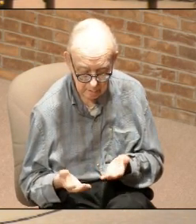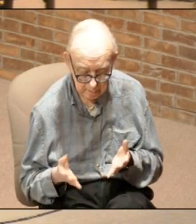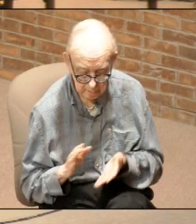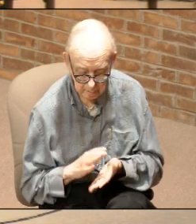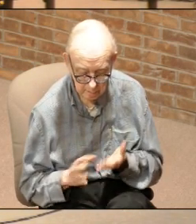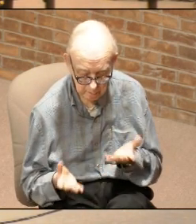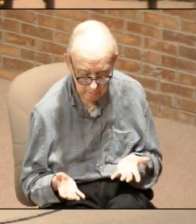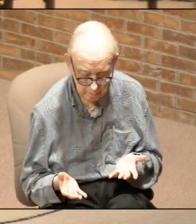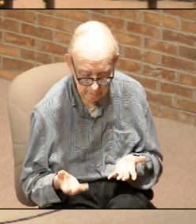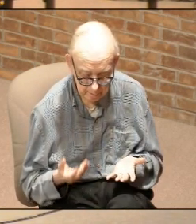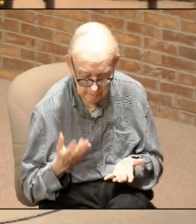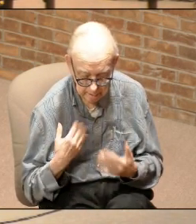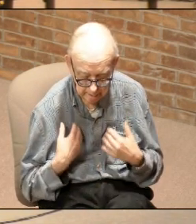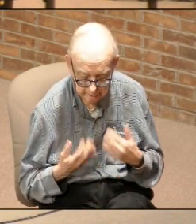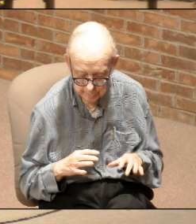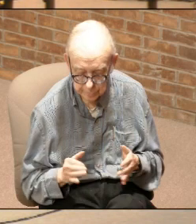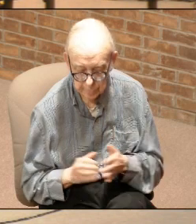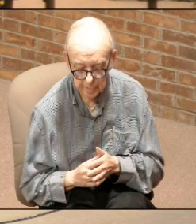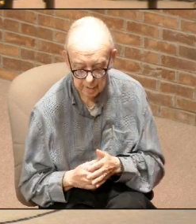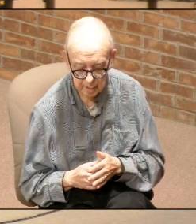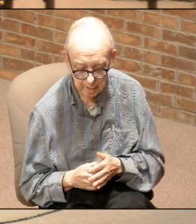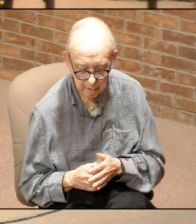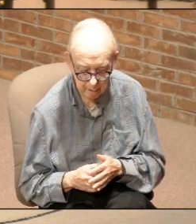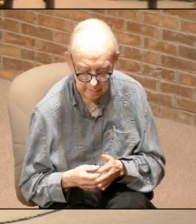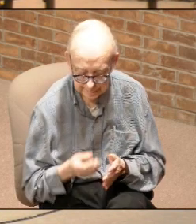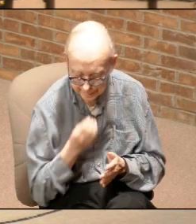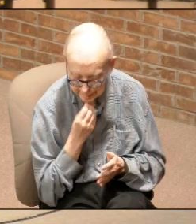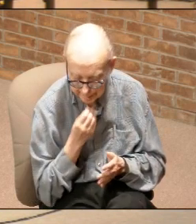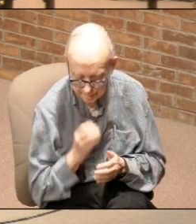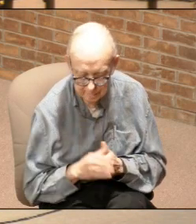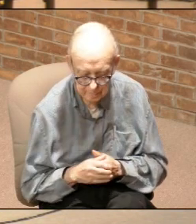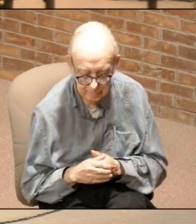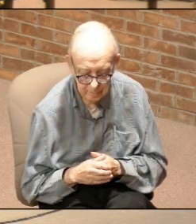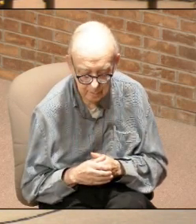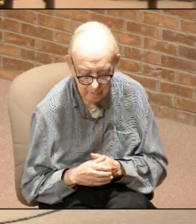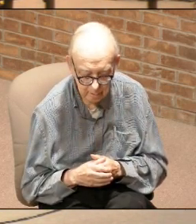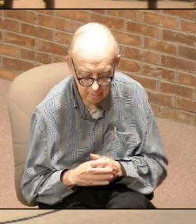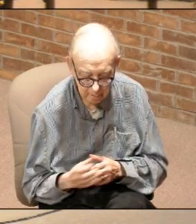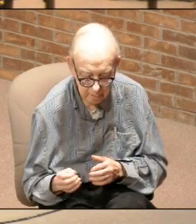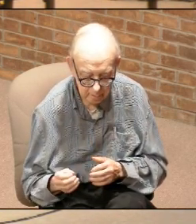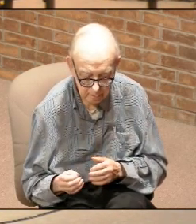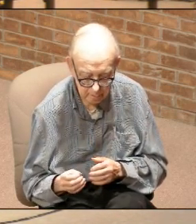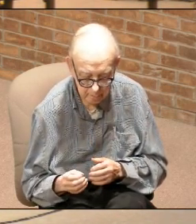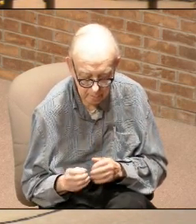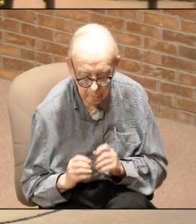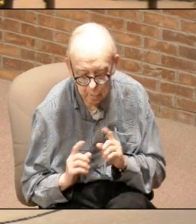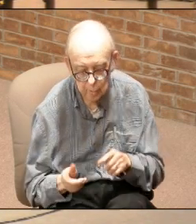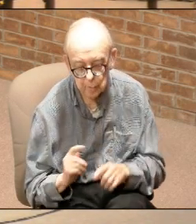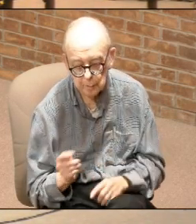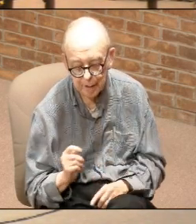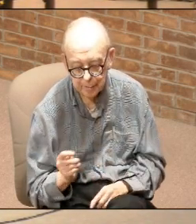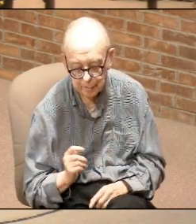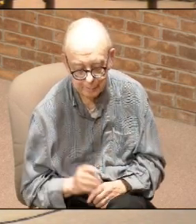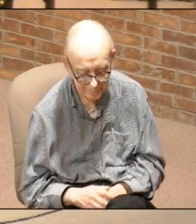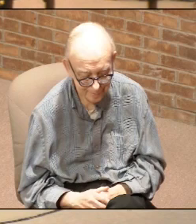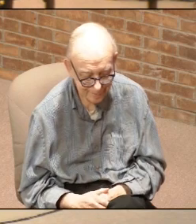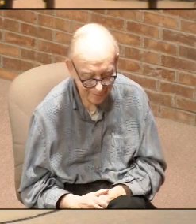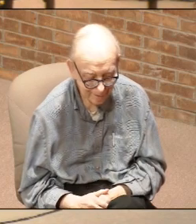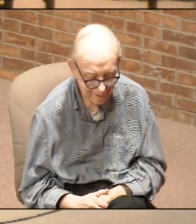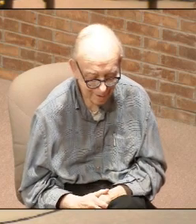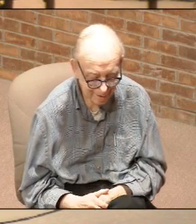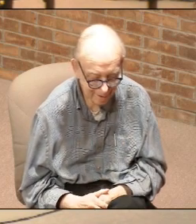that's what animals do that's they eat and and